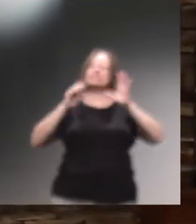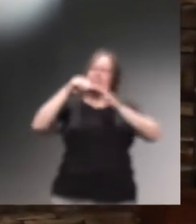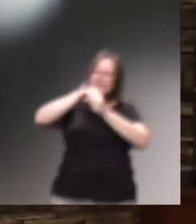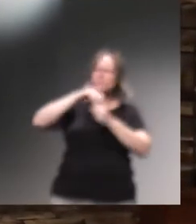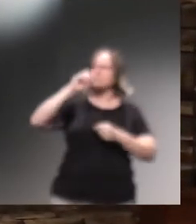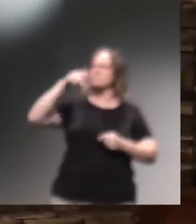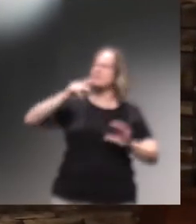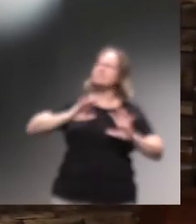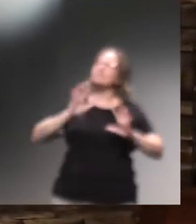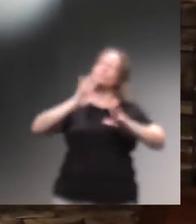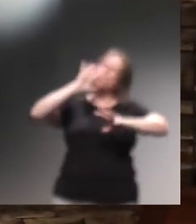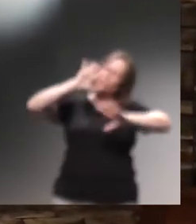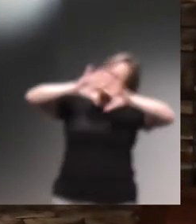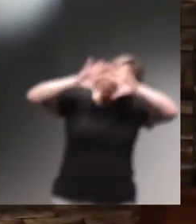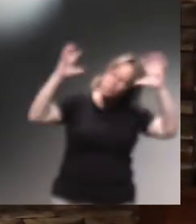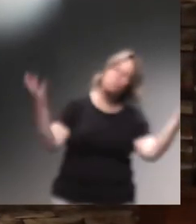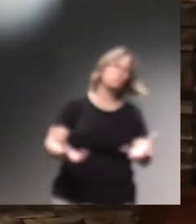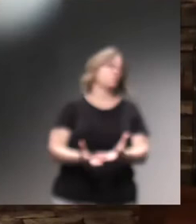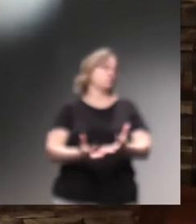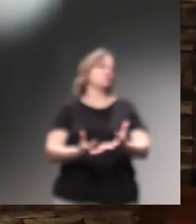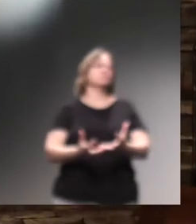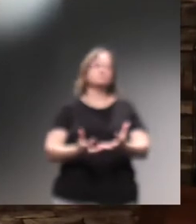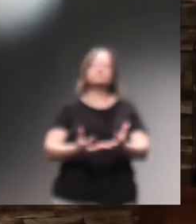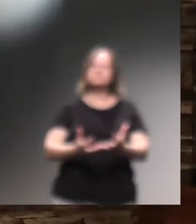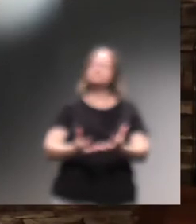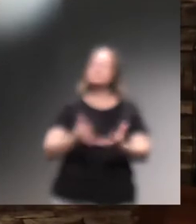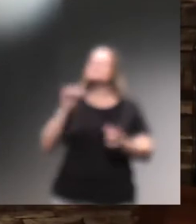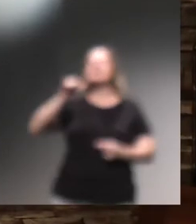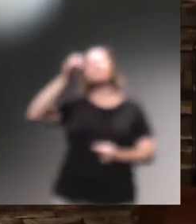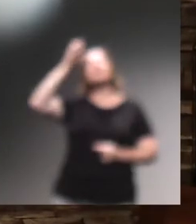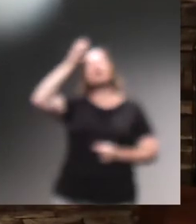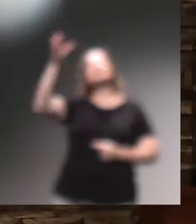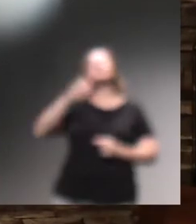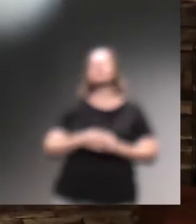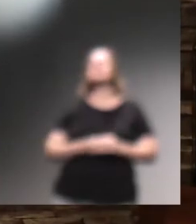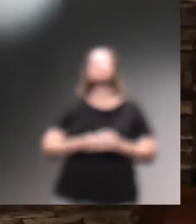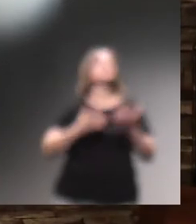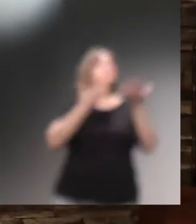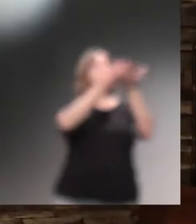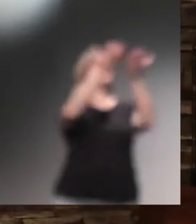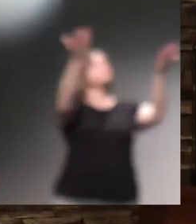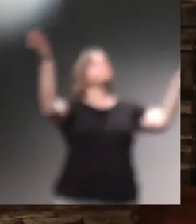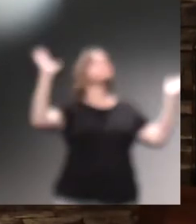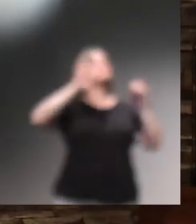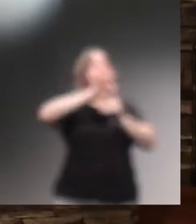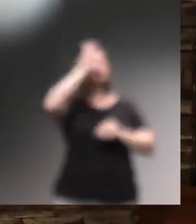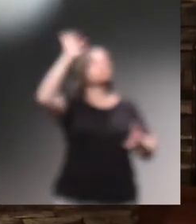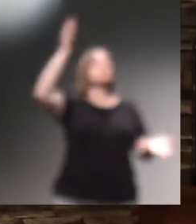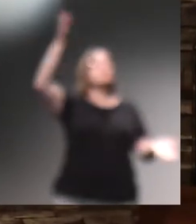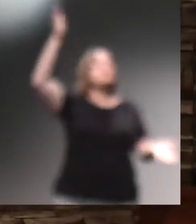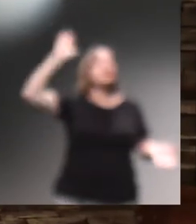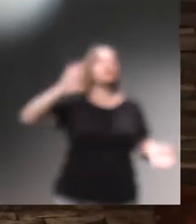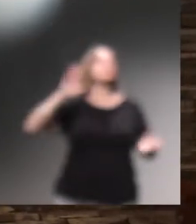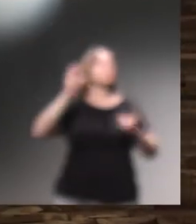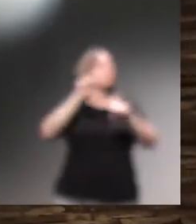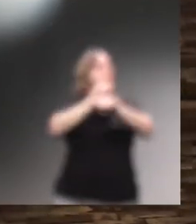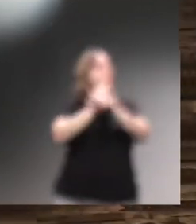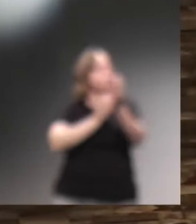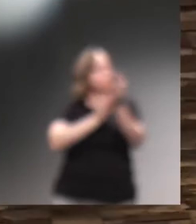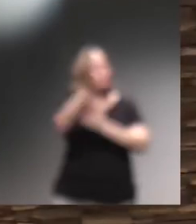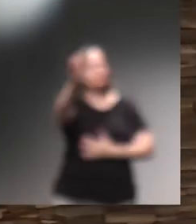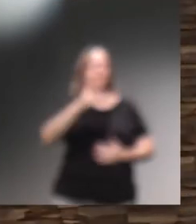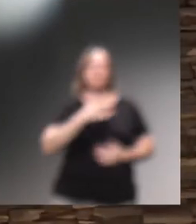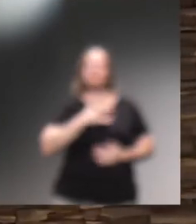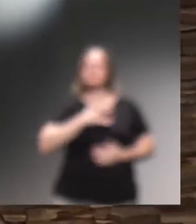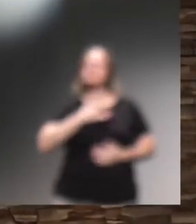It's about taking this idea that the Lord, that God works through our hearts, that God judges us not by our